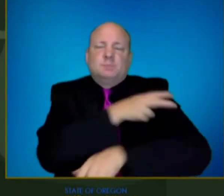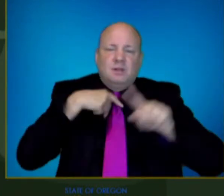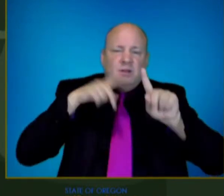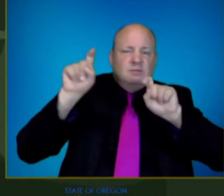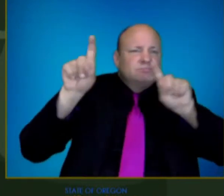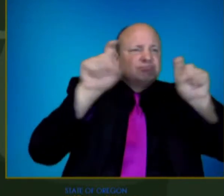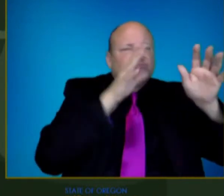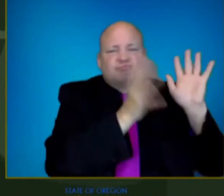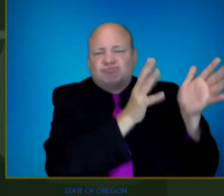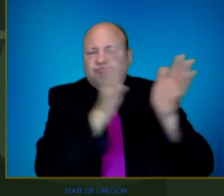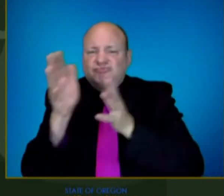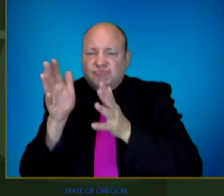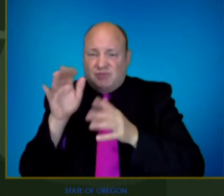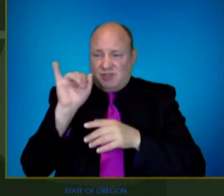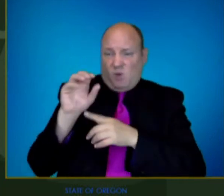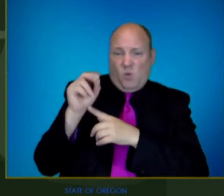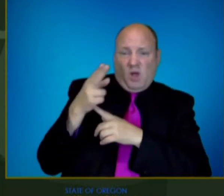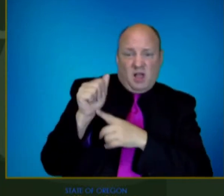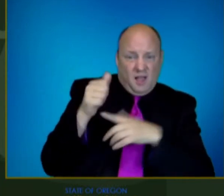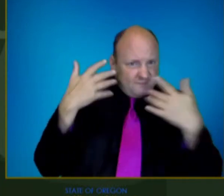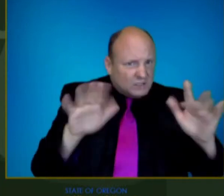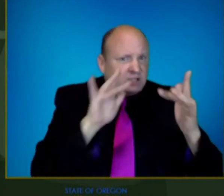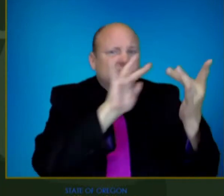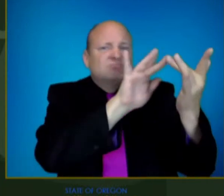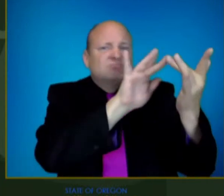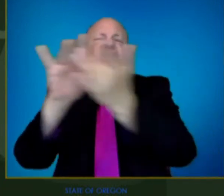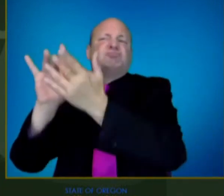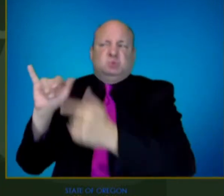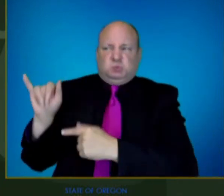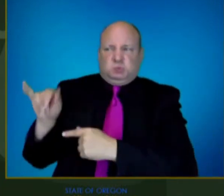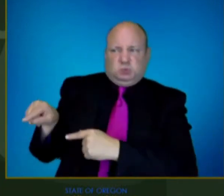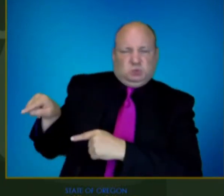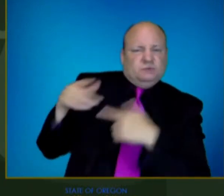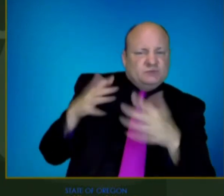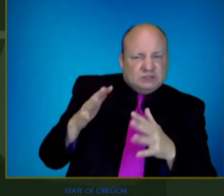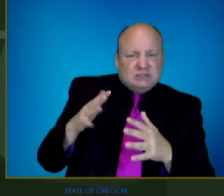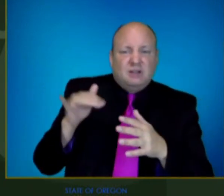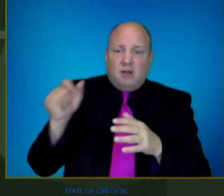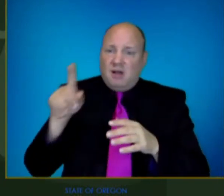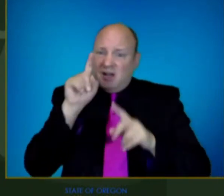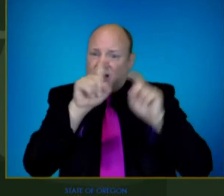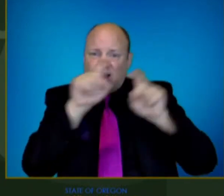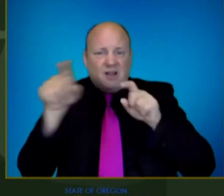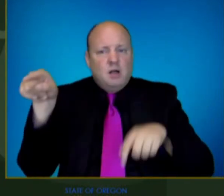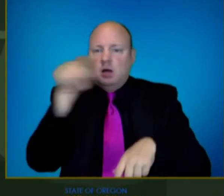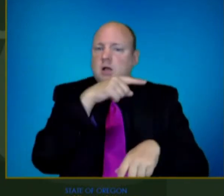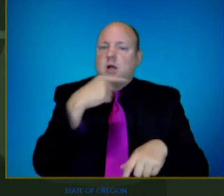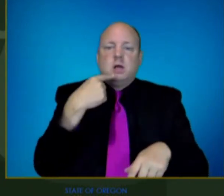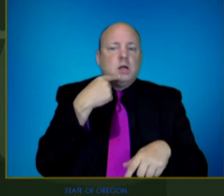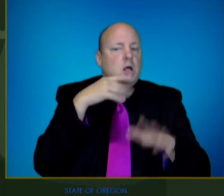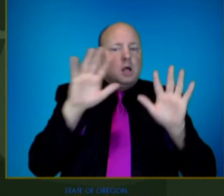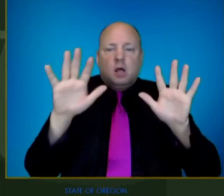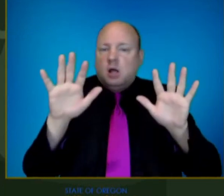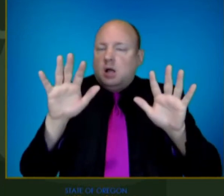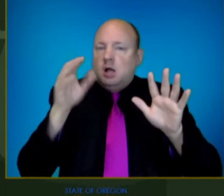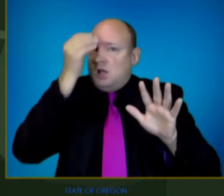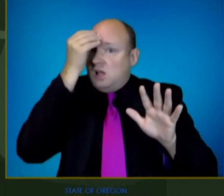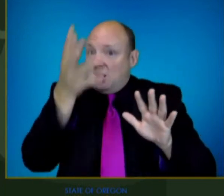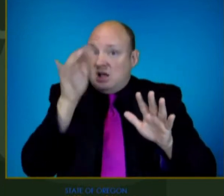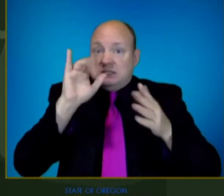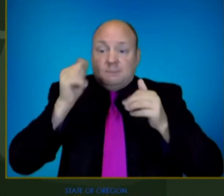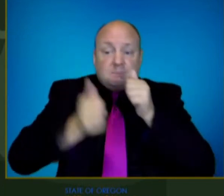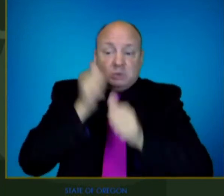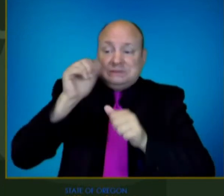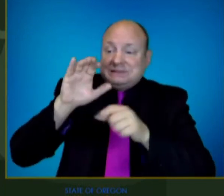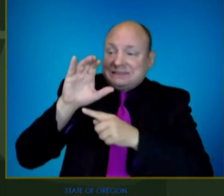with local elected officials as well. What is clear is they're not taking action. That's why I am moving forward. My goal